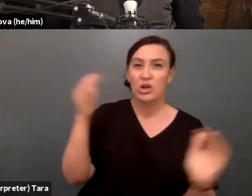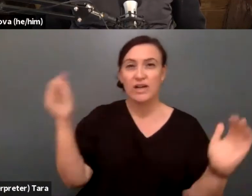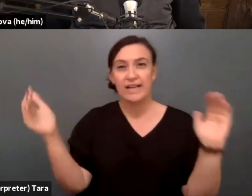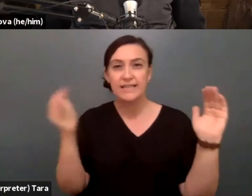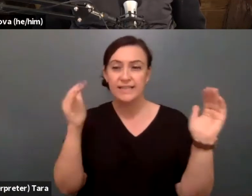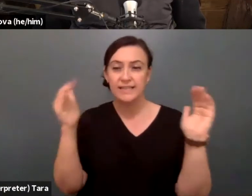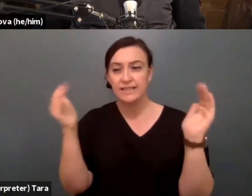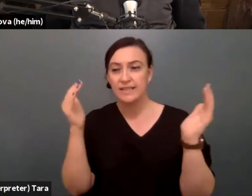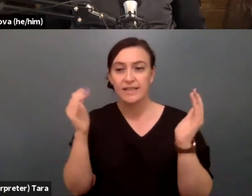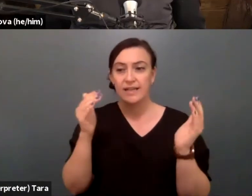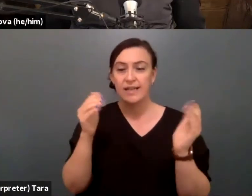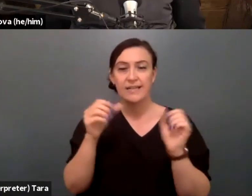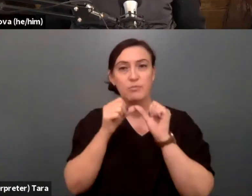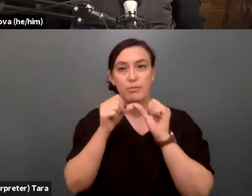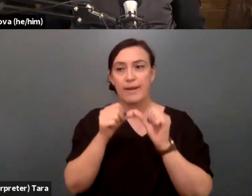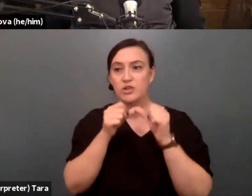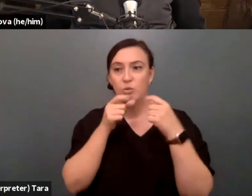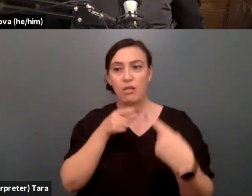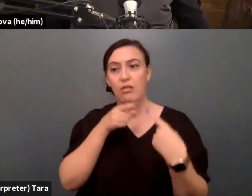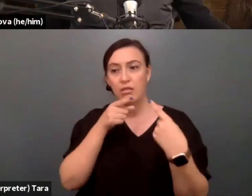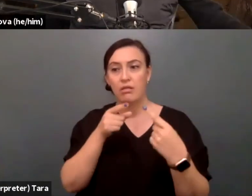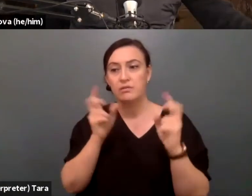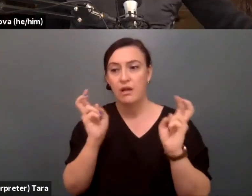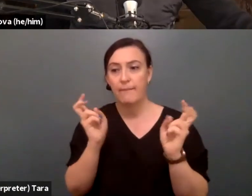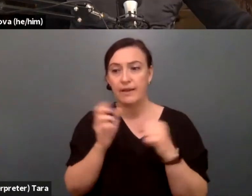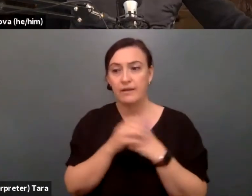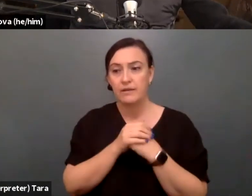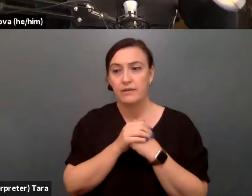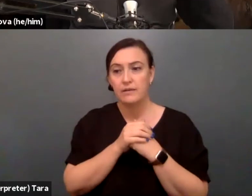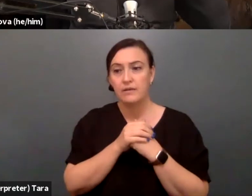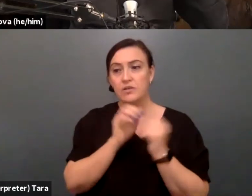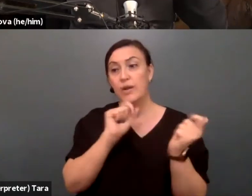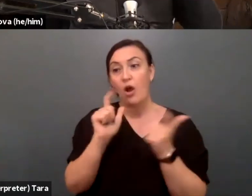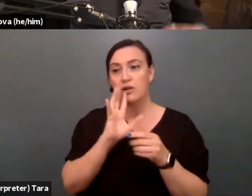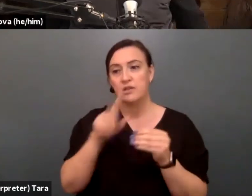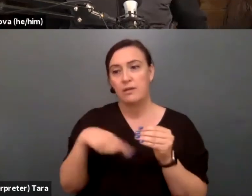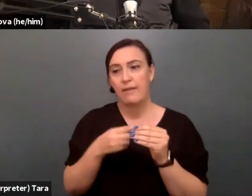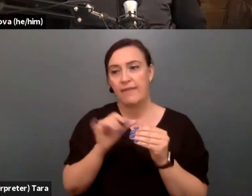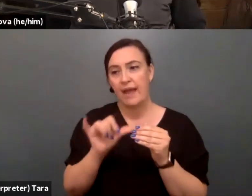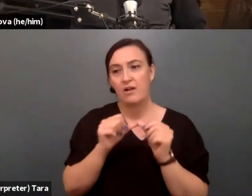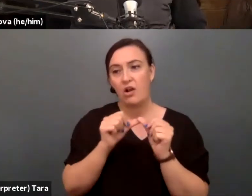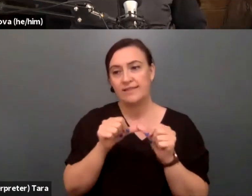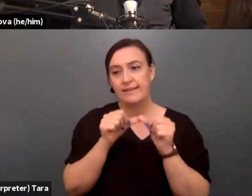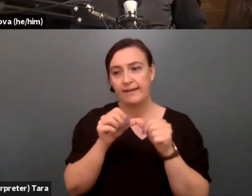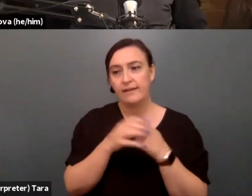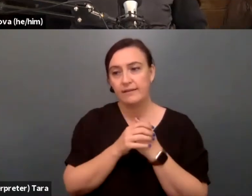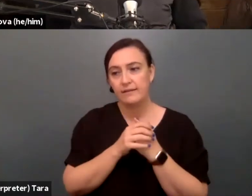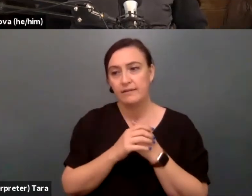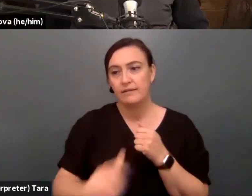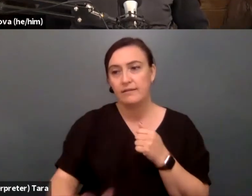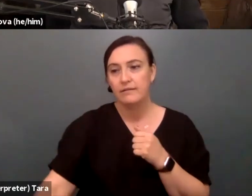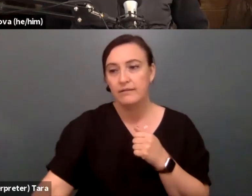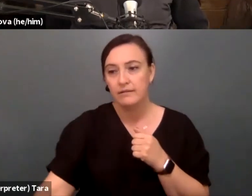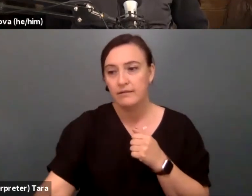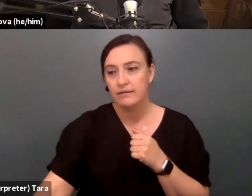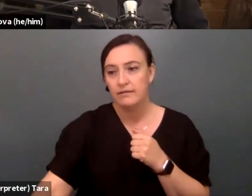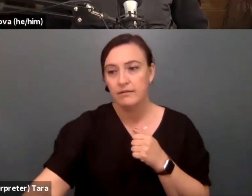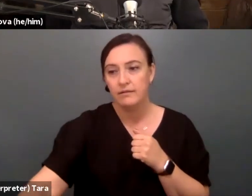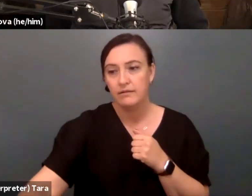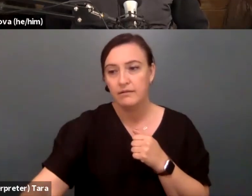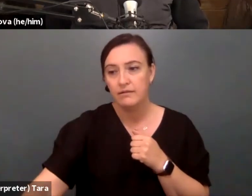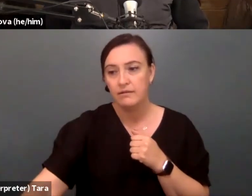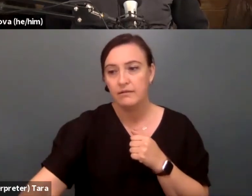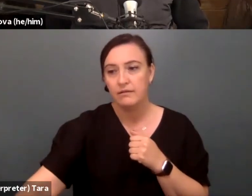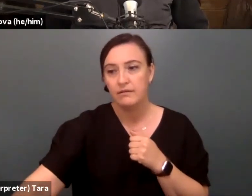it's a perpetual topic in all professional dimensions. We all talk about it constantly. But I wonder